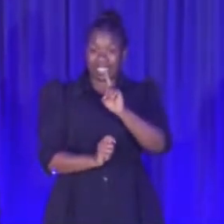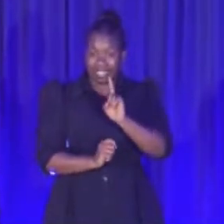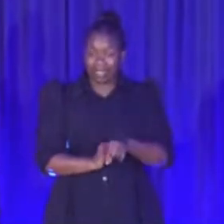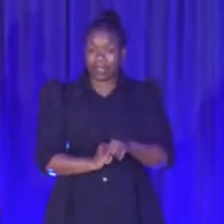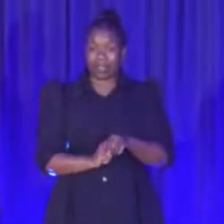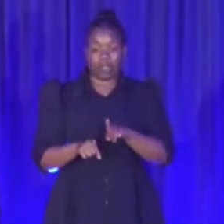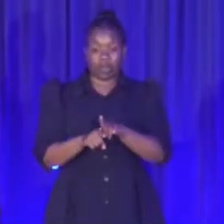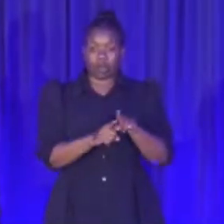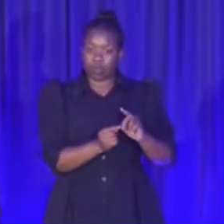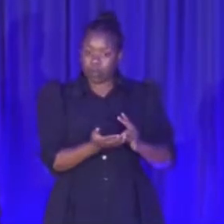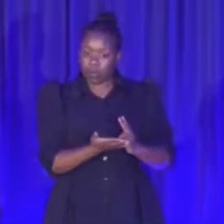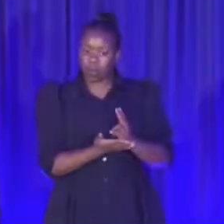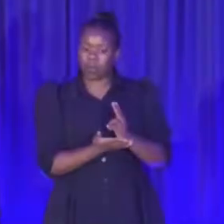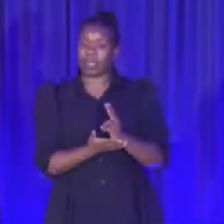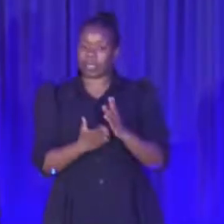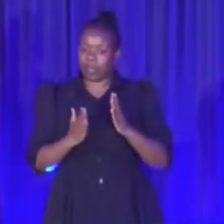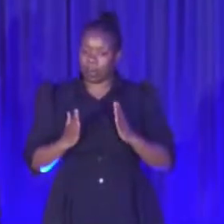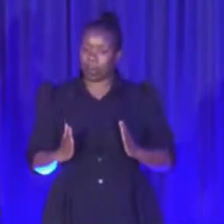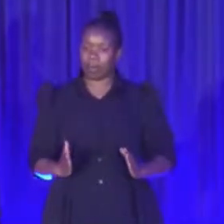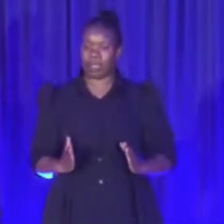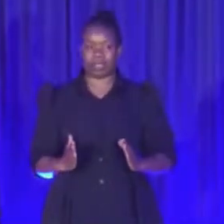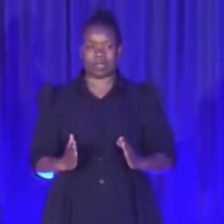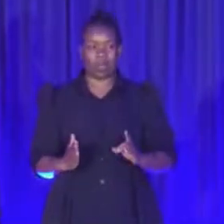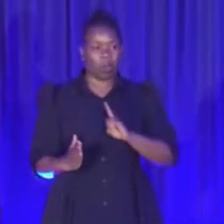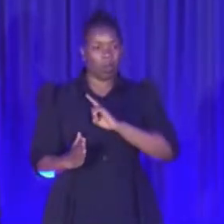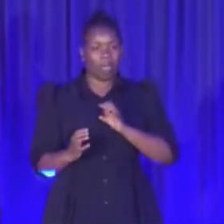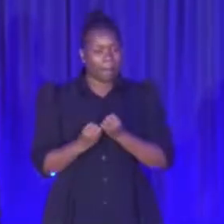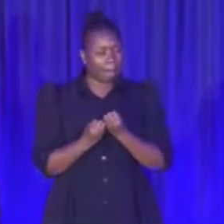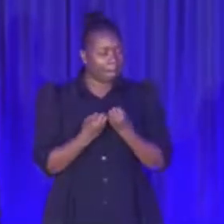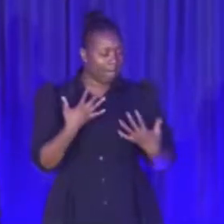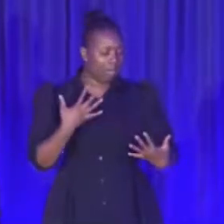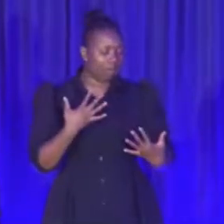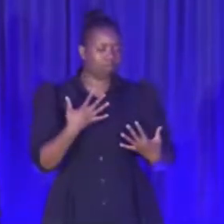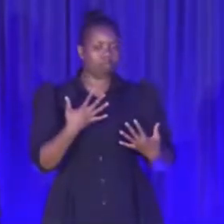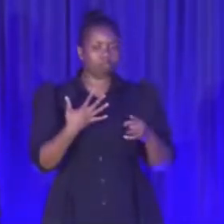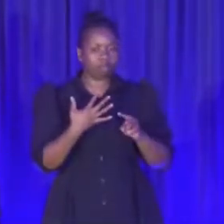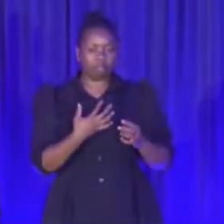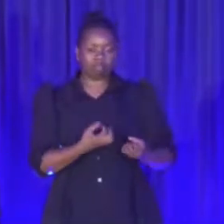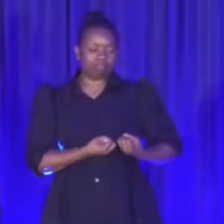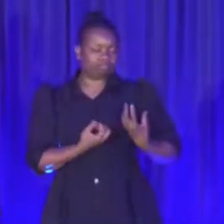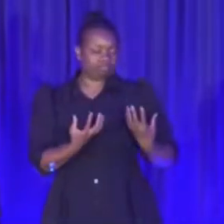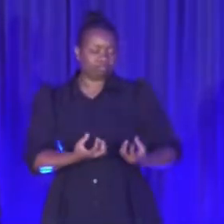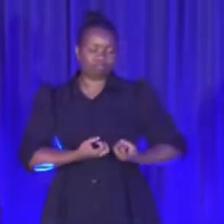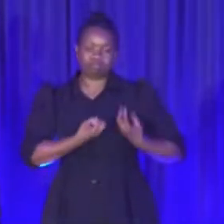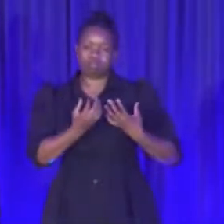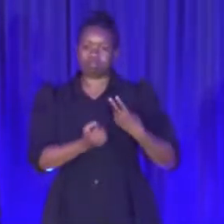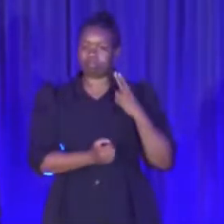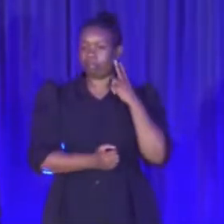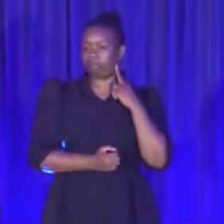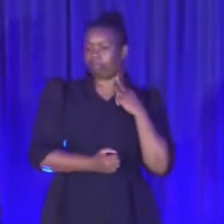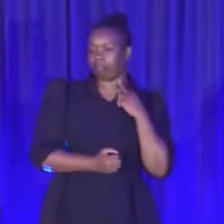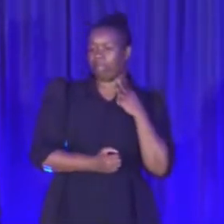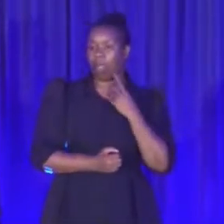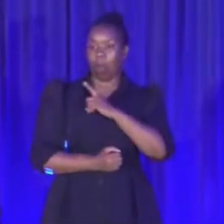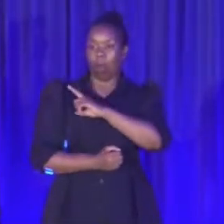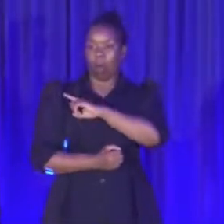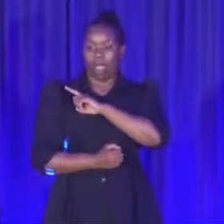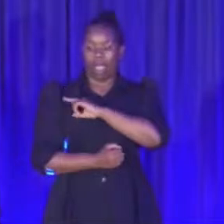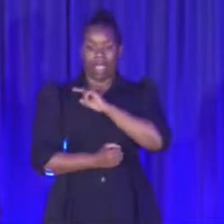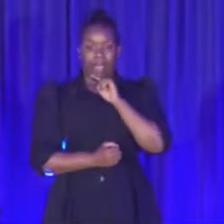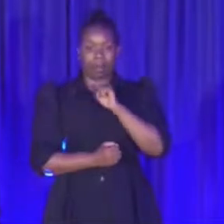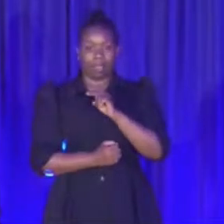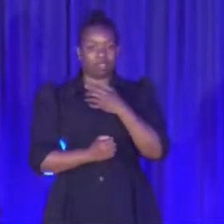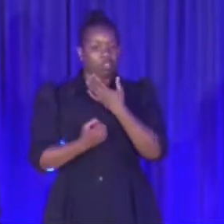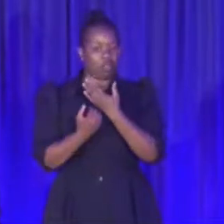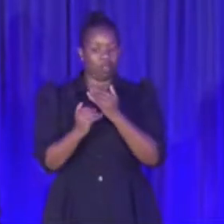and honesty that many of our people have expressed disappointment with the dividend of our